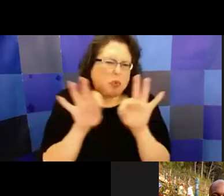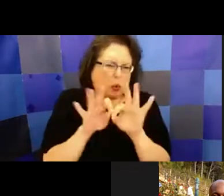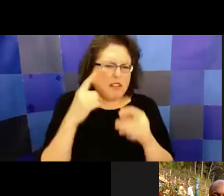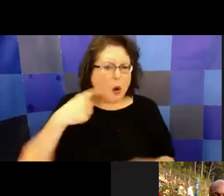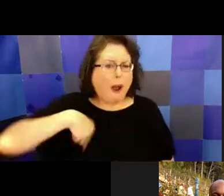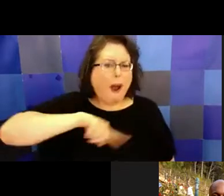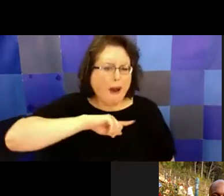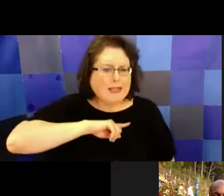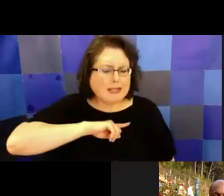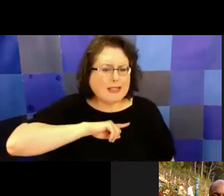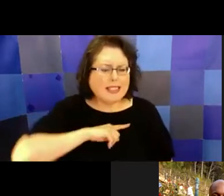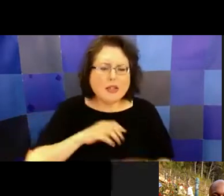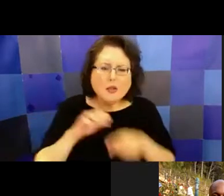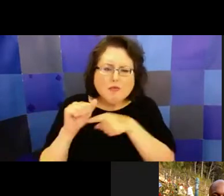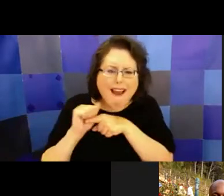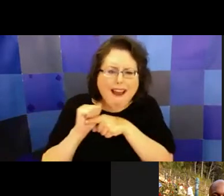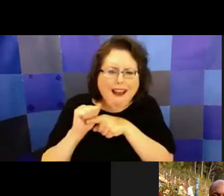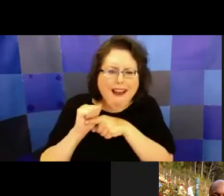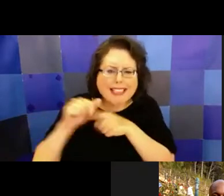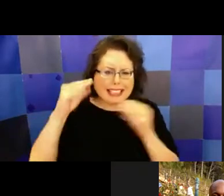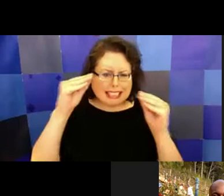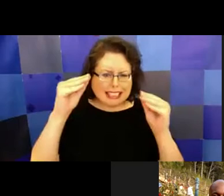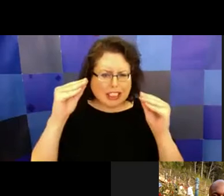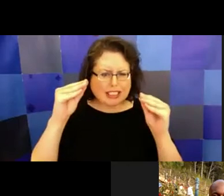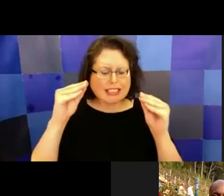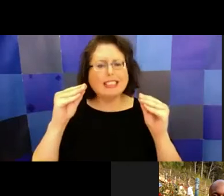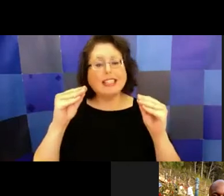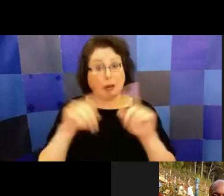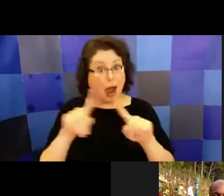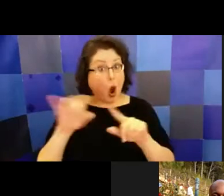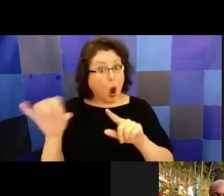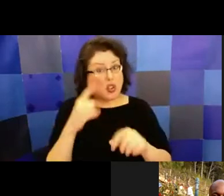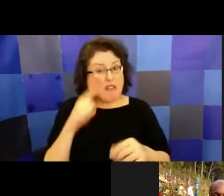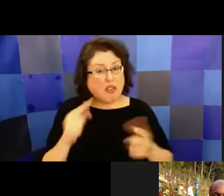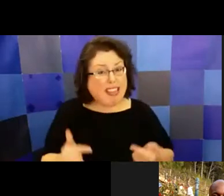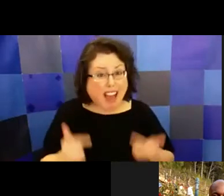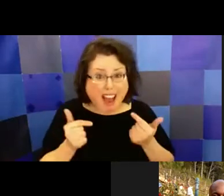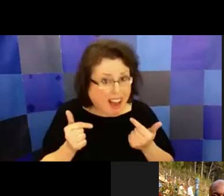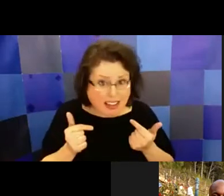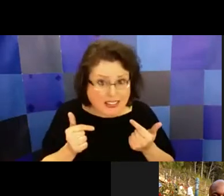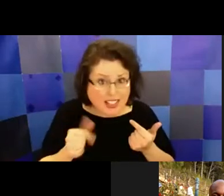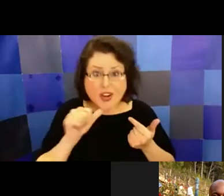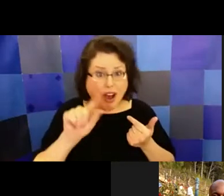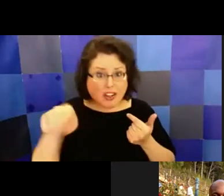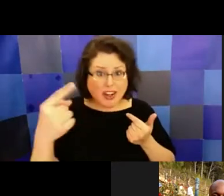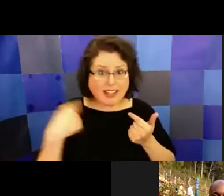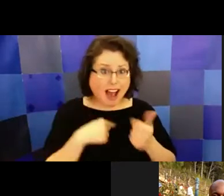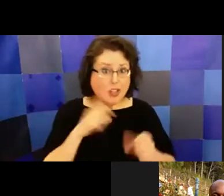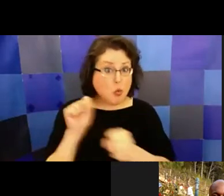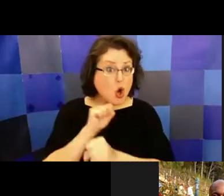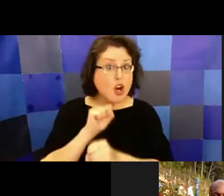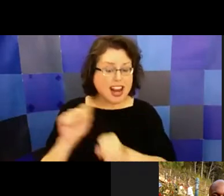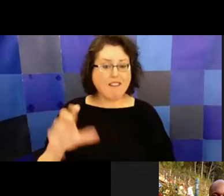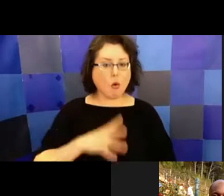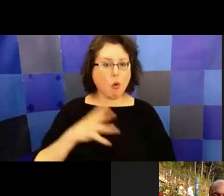are practicing teachers, but for our lives, not only those of us who are working in